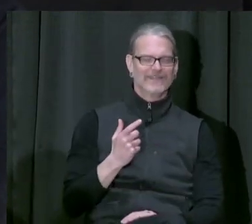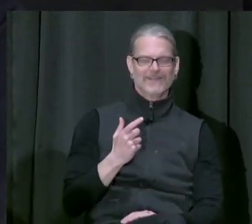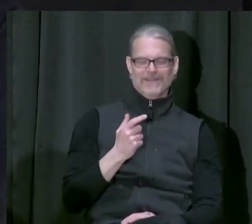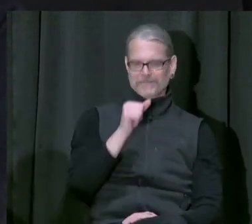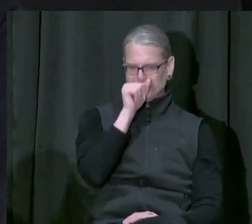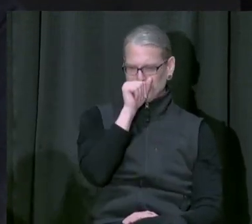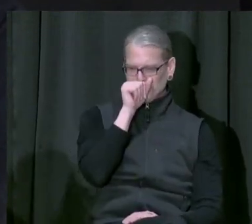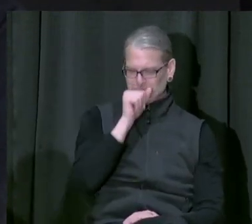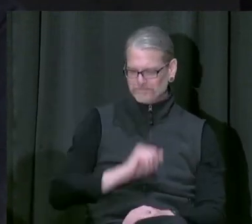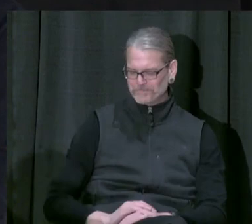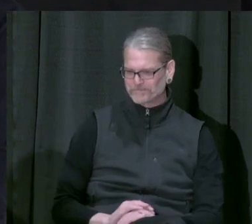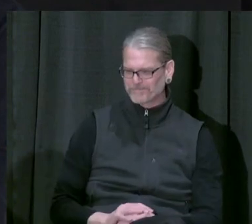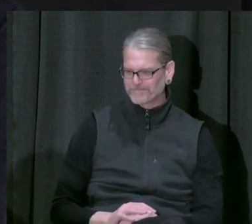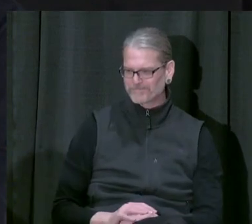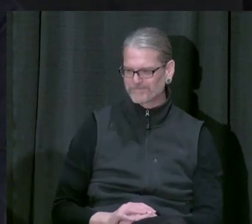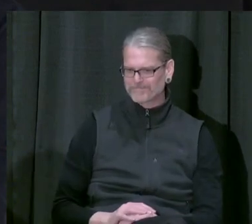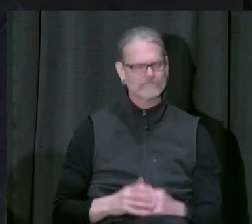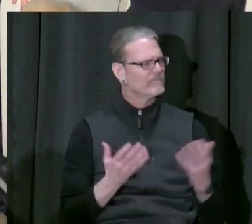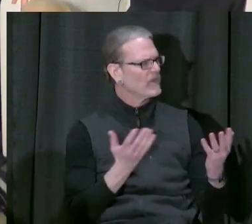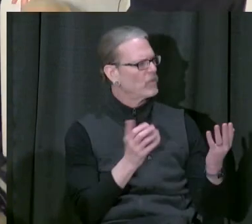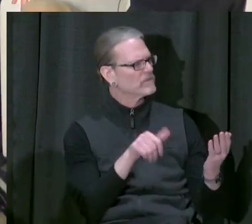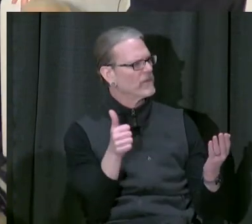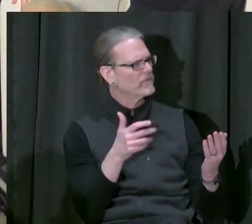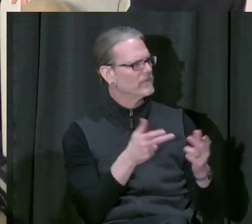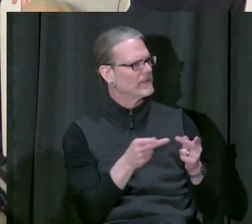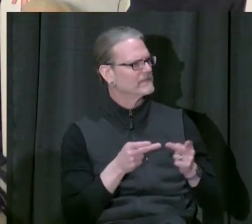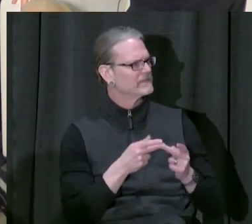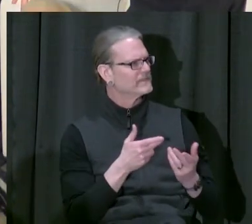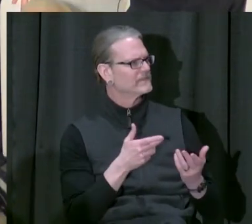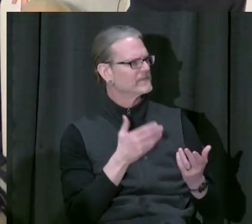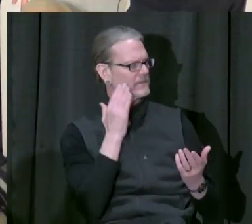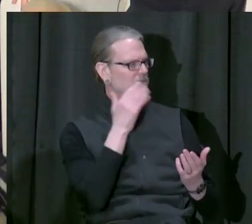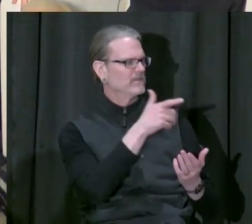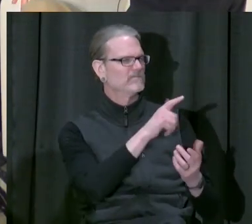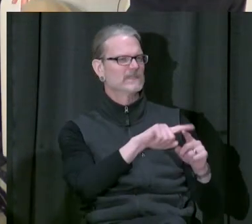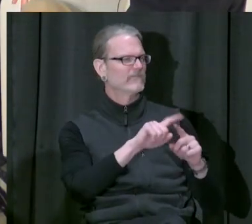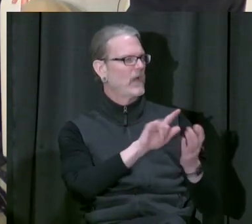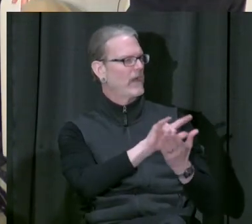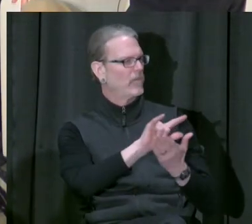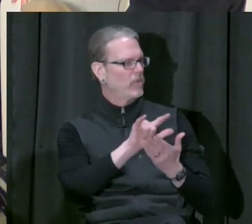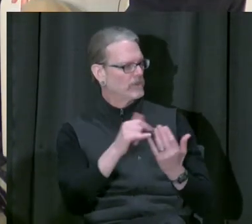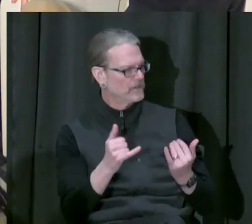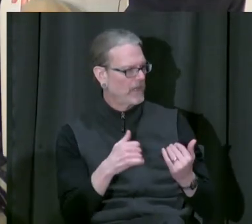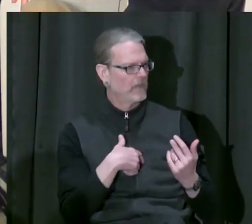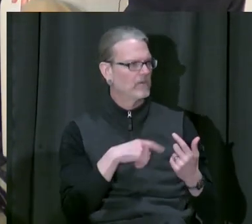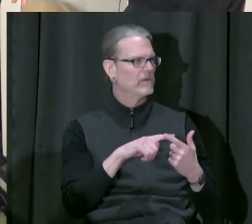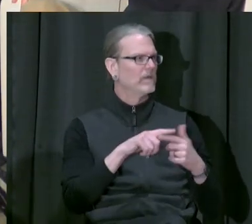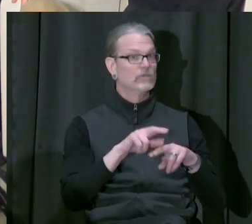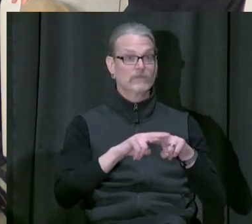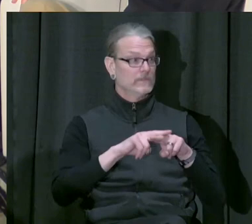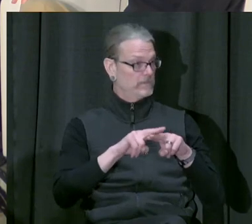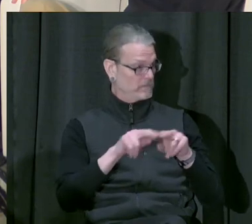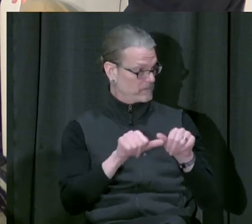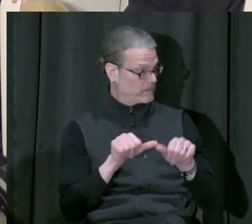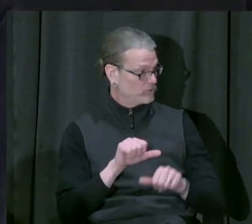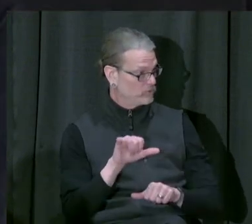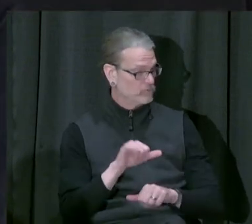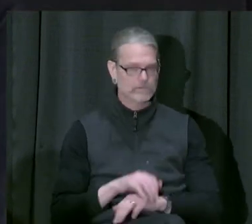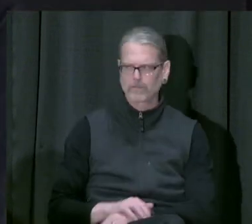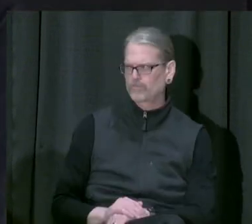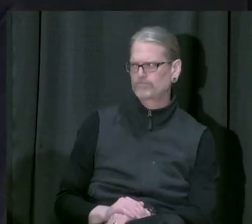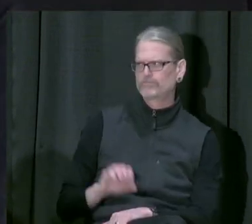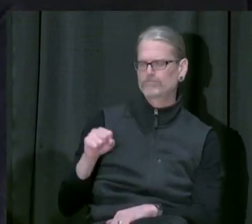everything. So what are some of the other places? I know you're in a couple of different airports now and some transit stations as well. It's a pretty